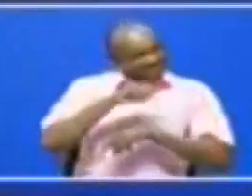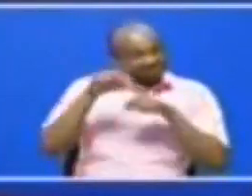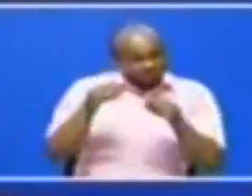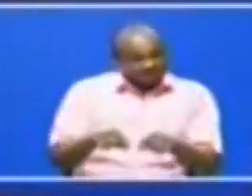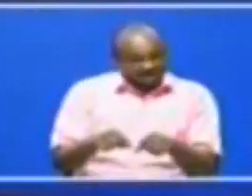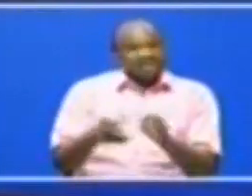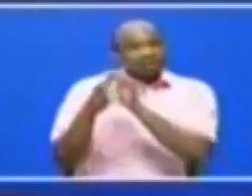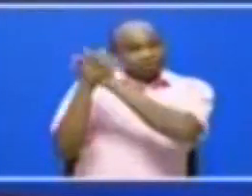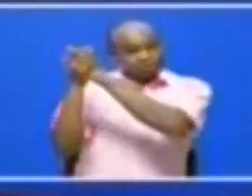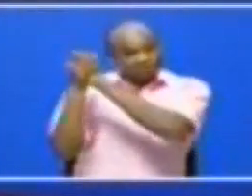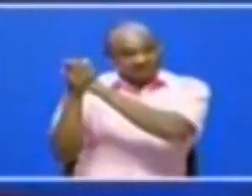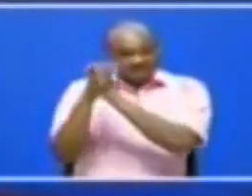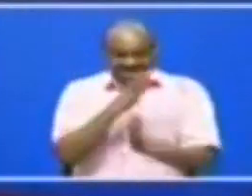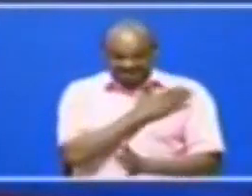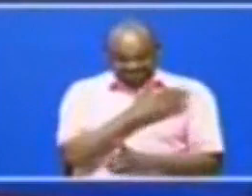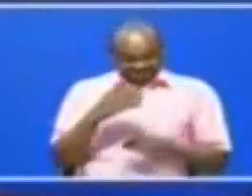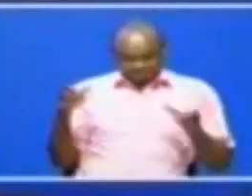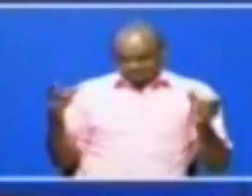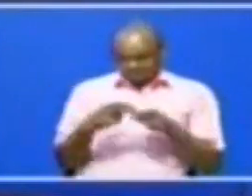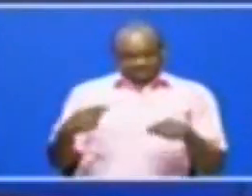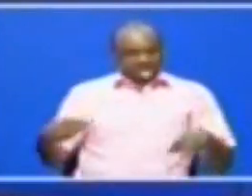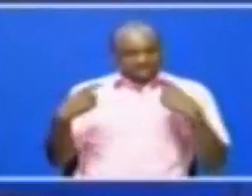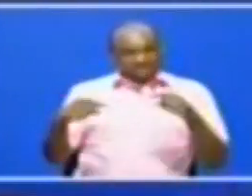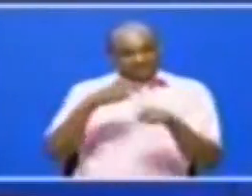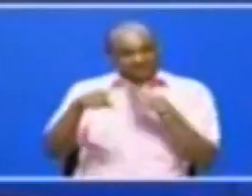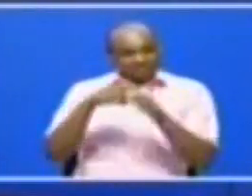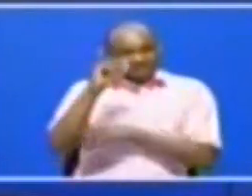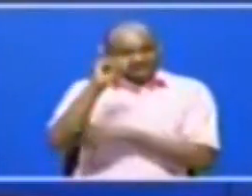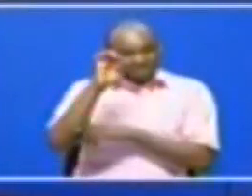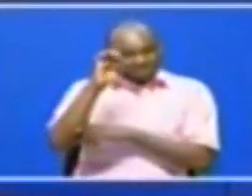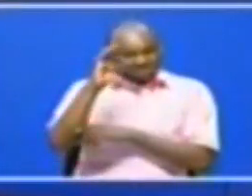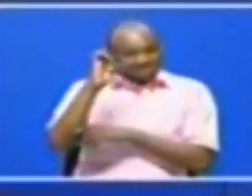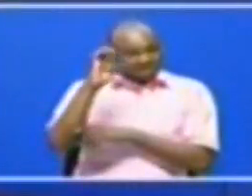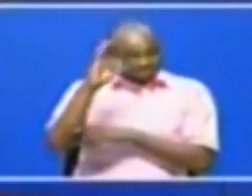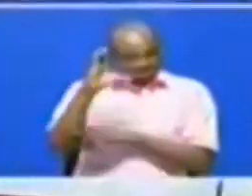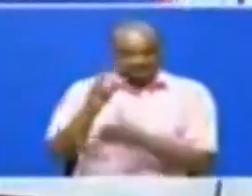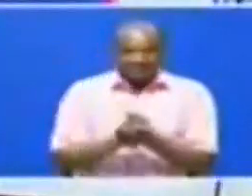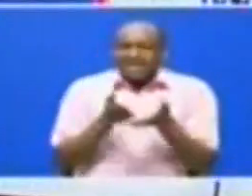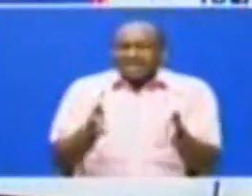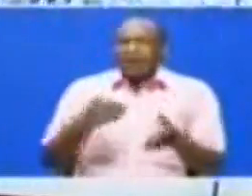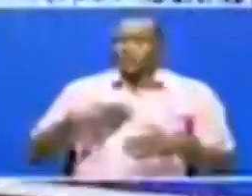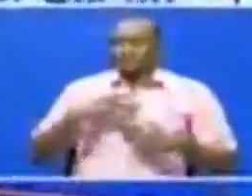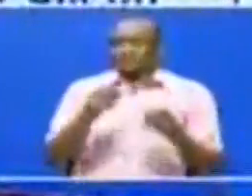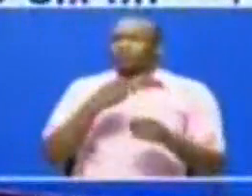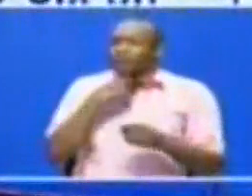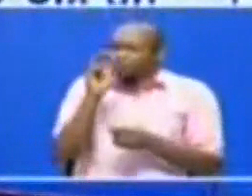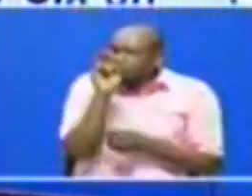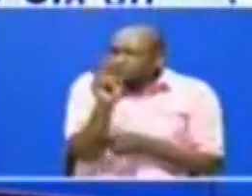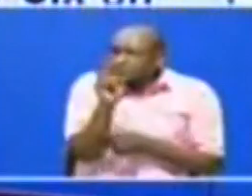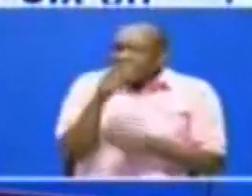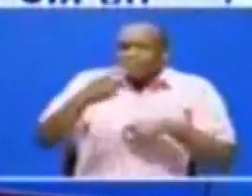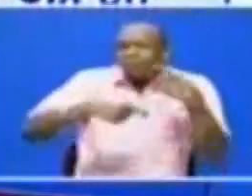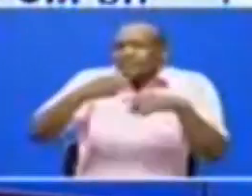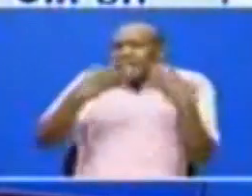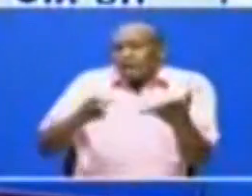Jubilee and NASA, the two main protagonists, are still locking horns over IBC commissioners. So it will be interesting to find out the procedures of